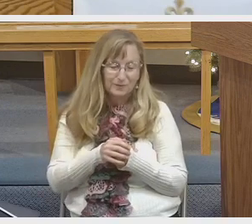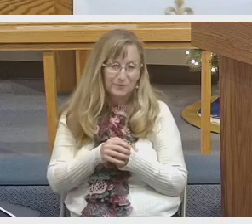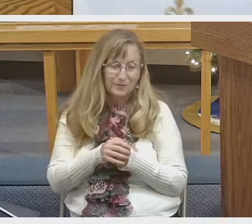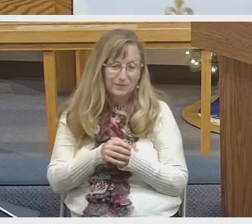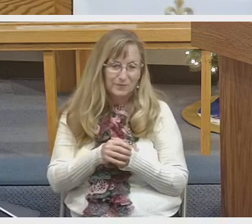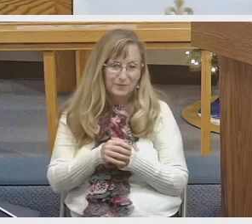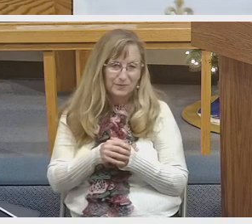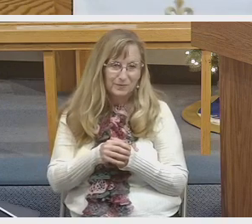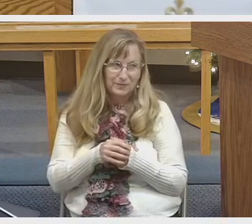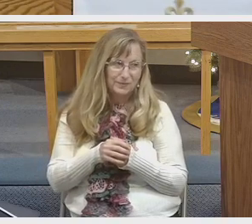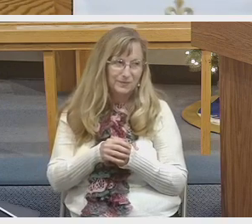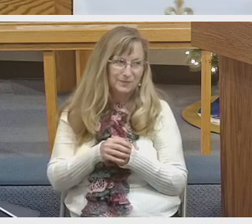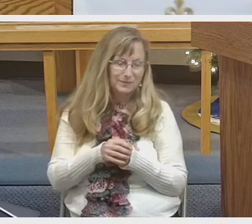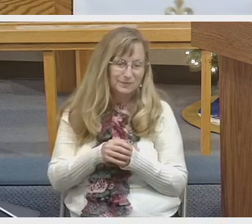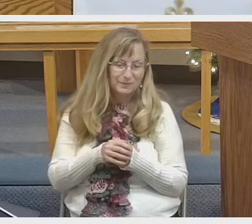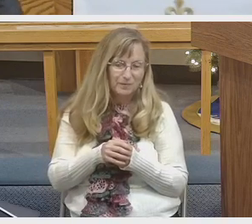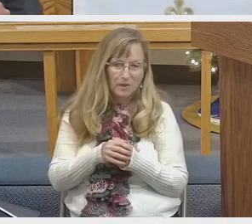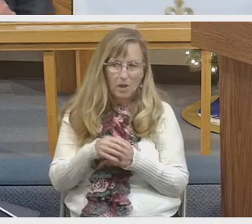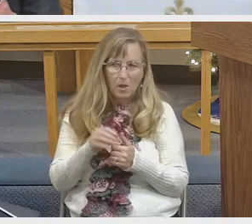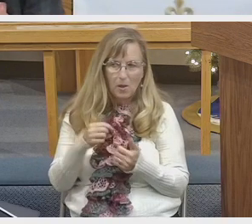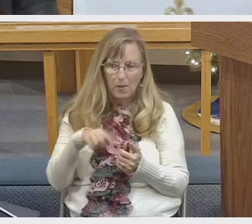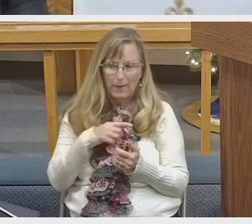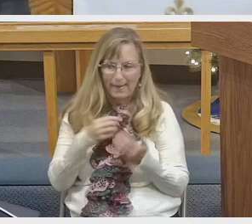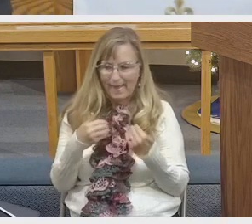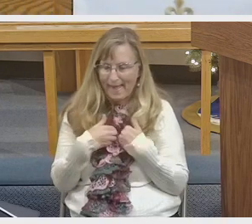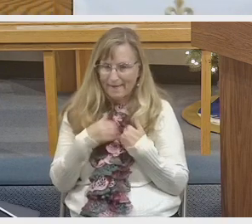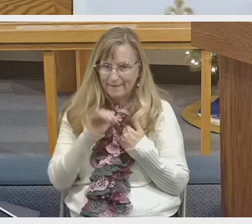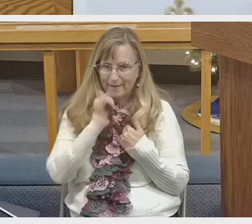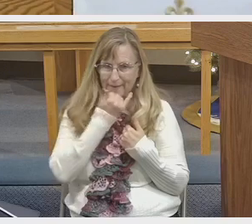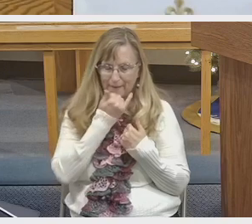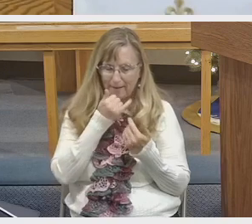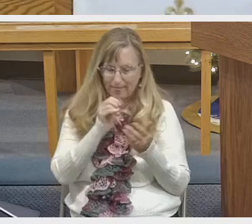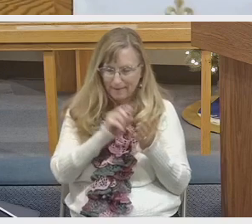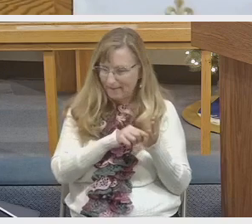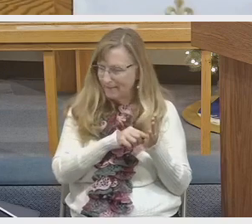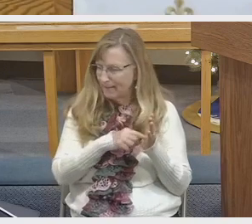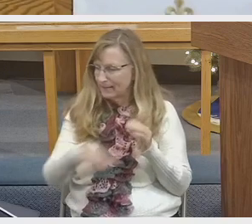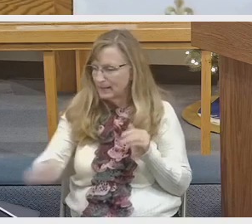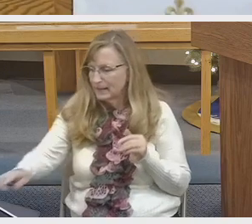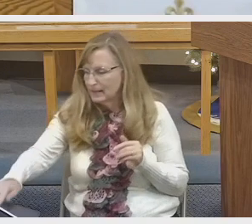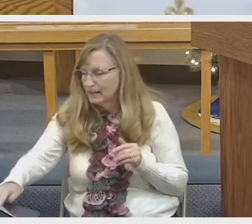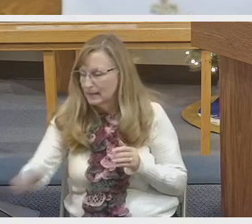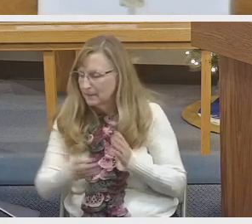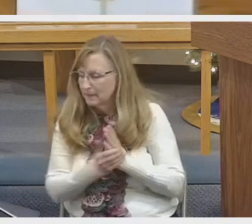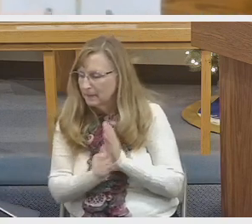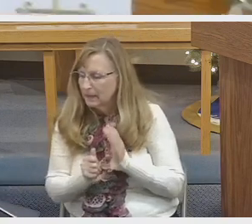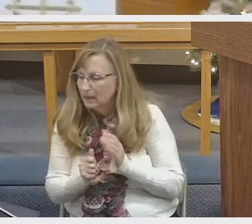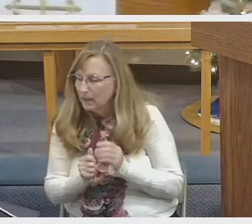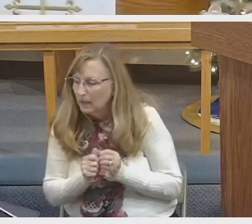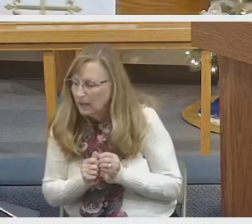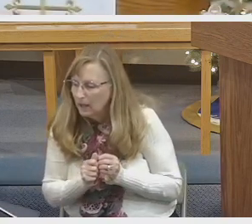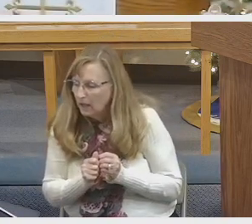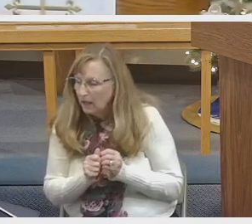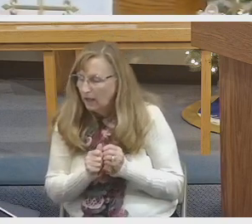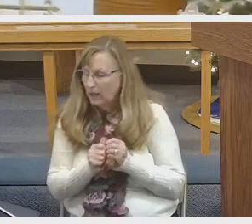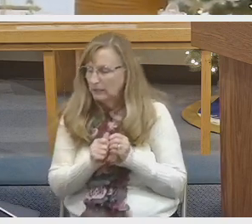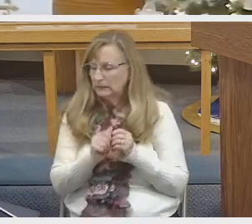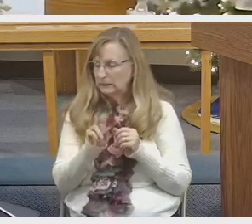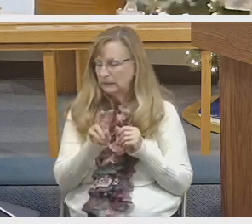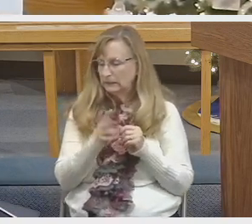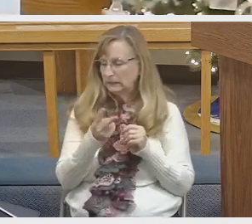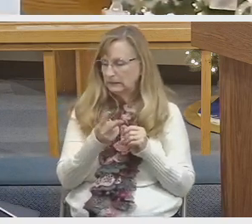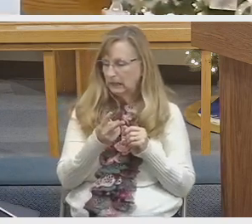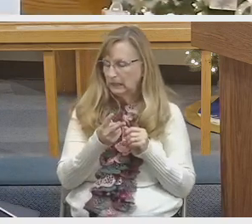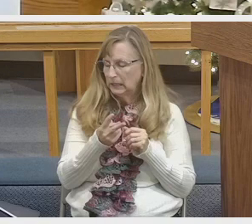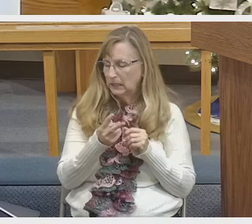We have an error in the bulletin. On Thursday evening, the time for the second offering of Romans is